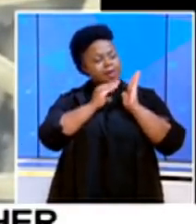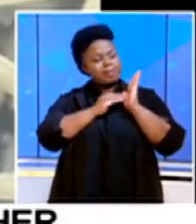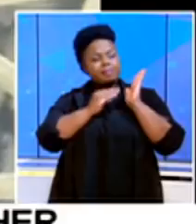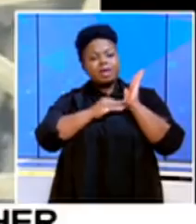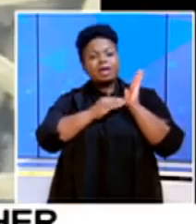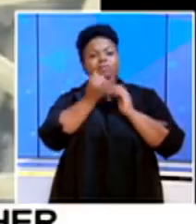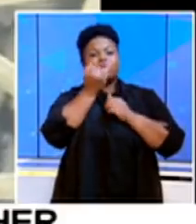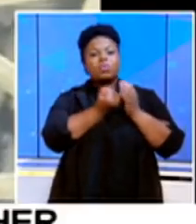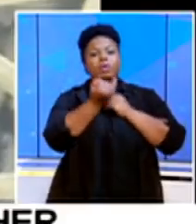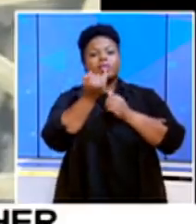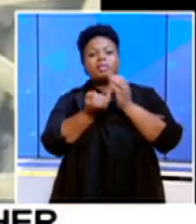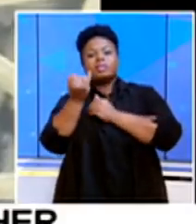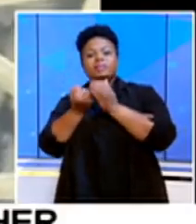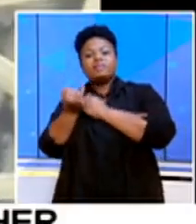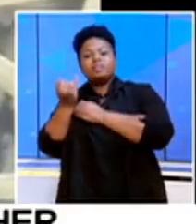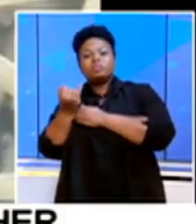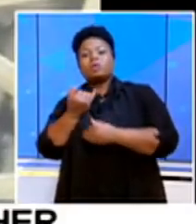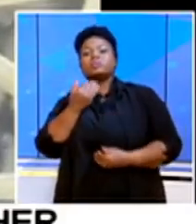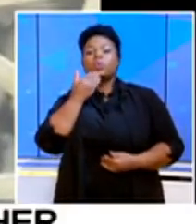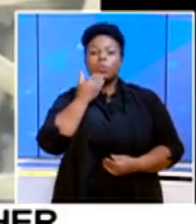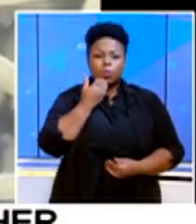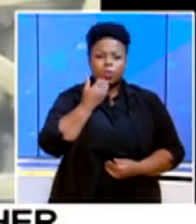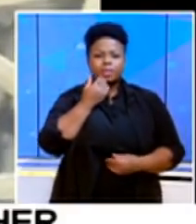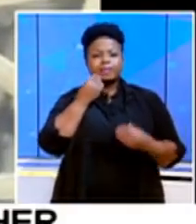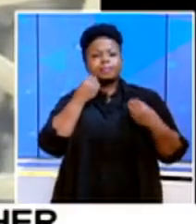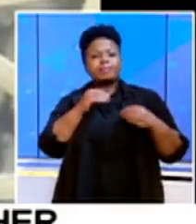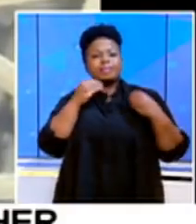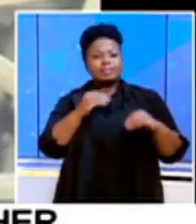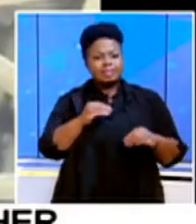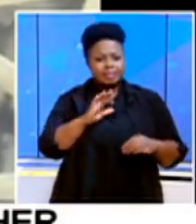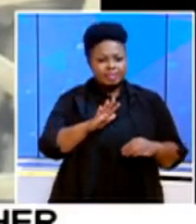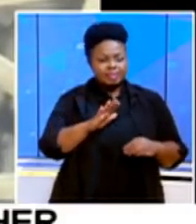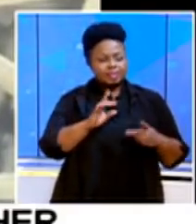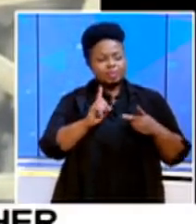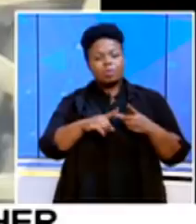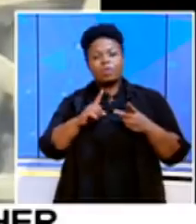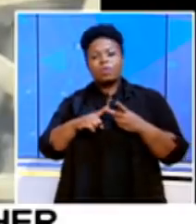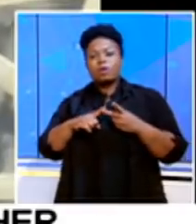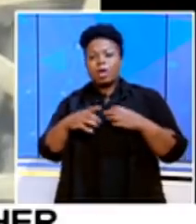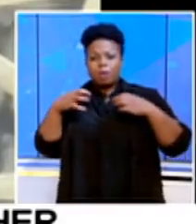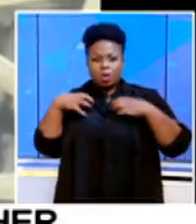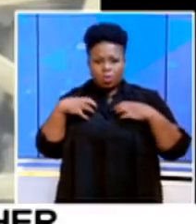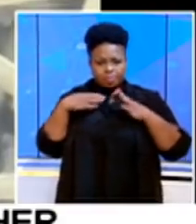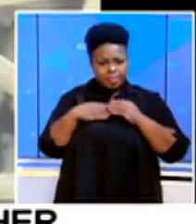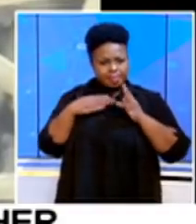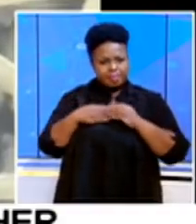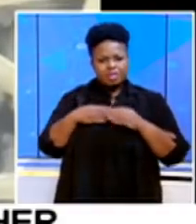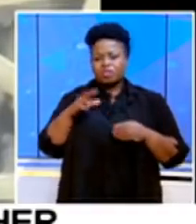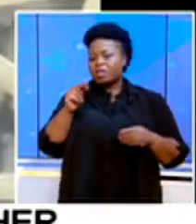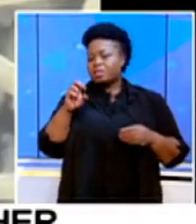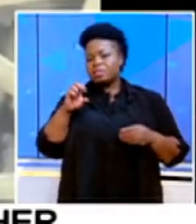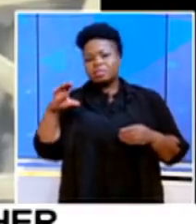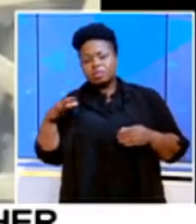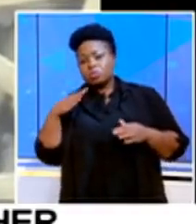such individuals, whether it's businesses or whether it's our own cadres in the movement who could be